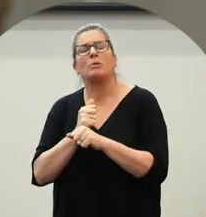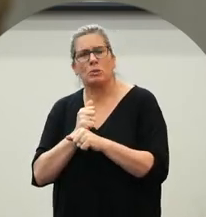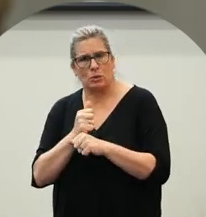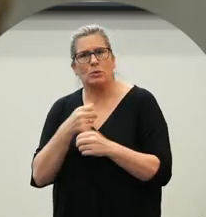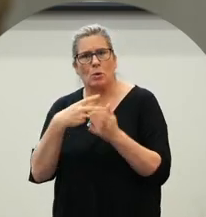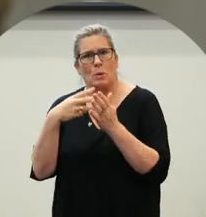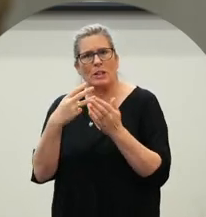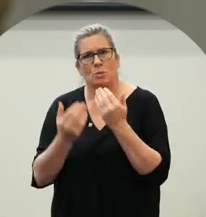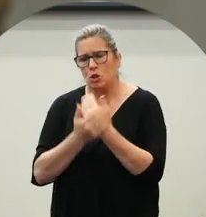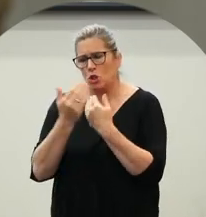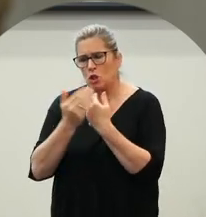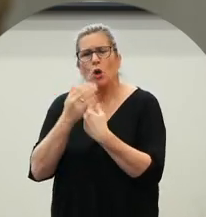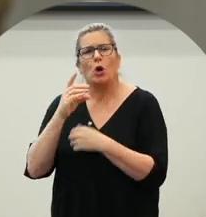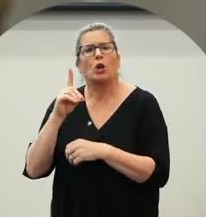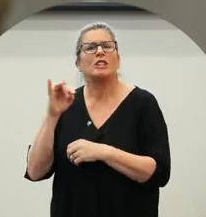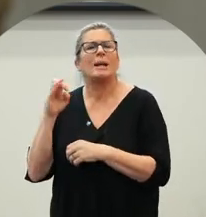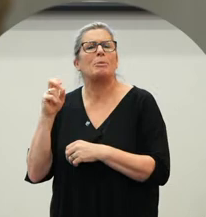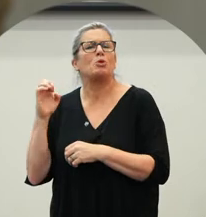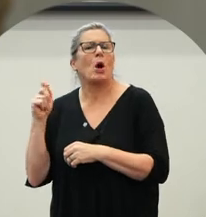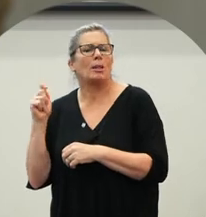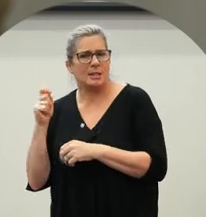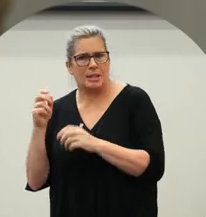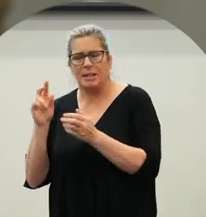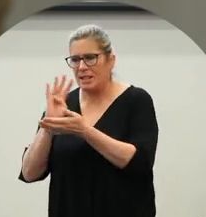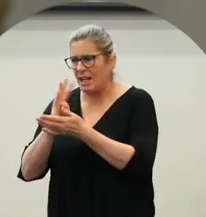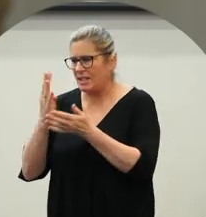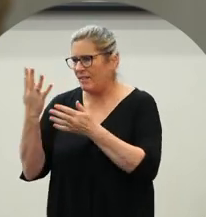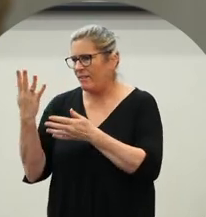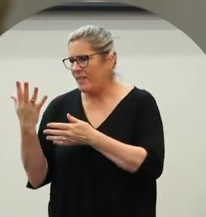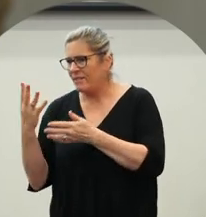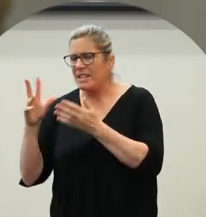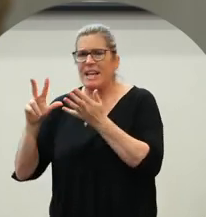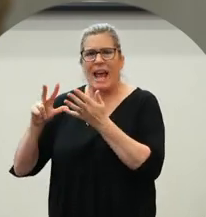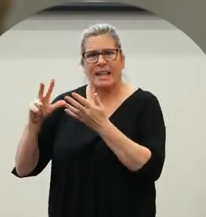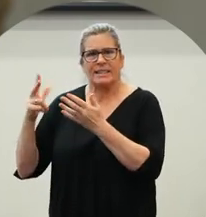she was the young debutante in 1958, being presented to the Queen.